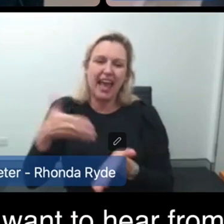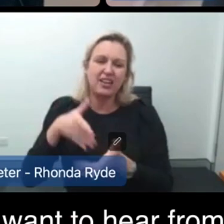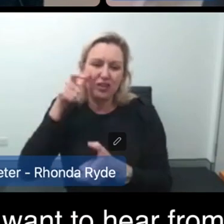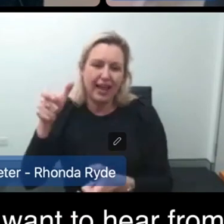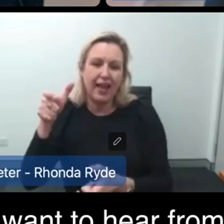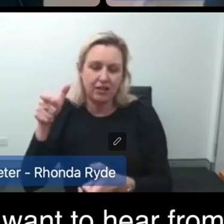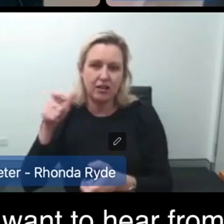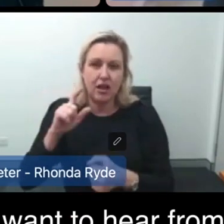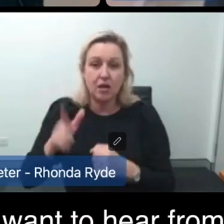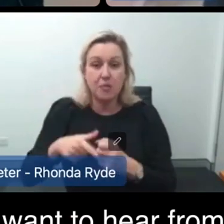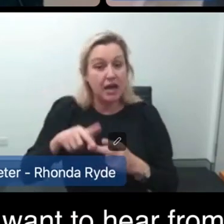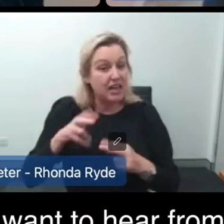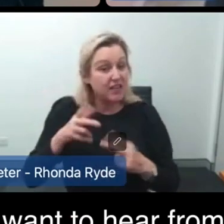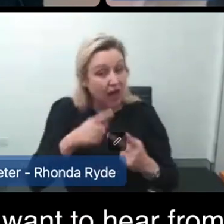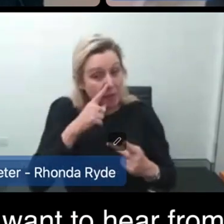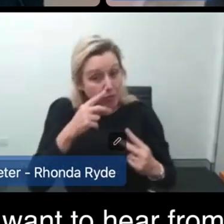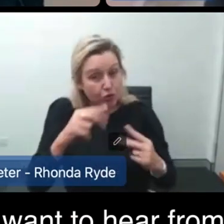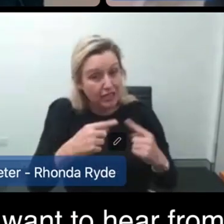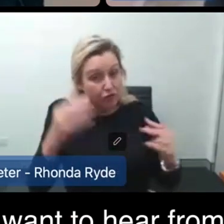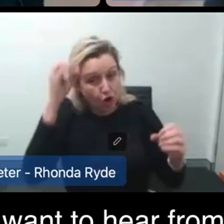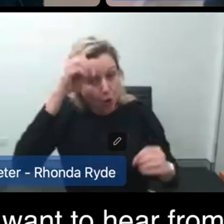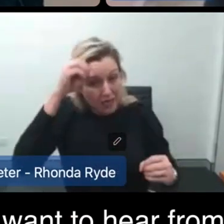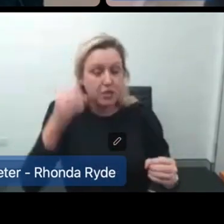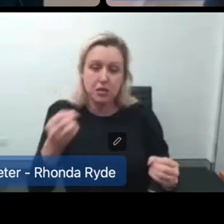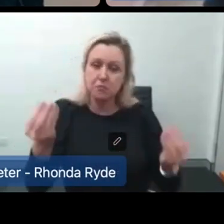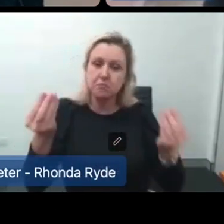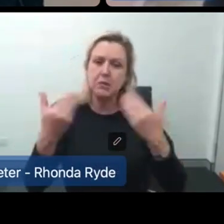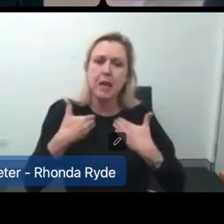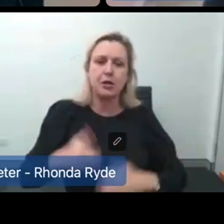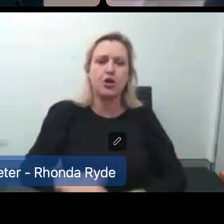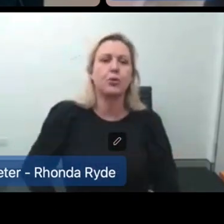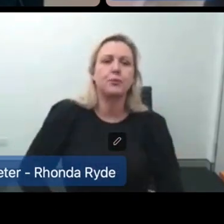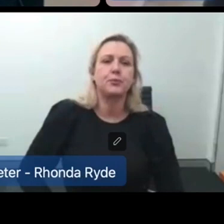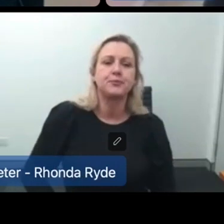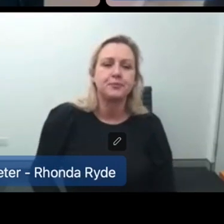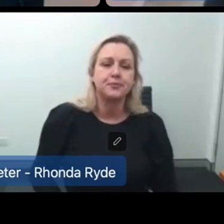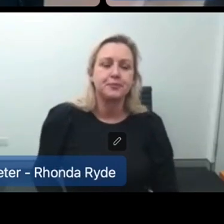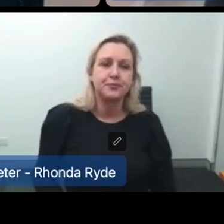is other views, that we really want to hear from them.